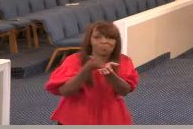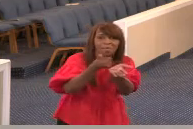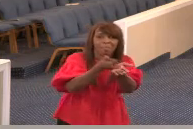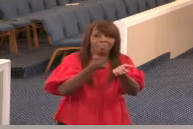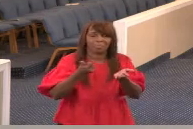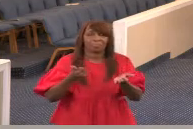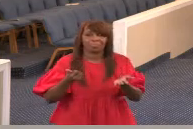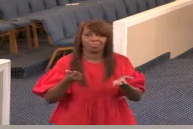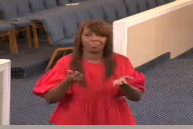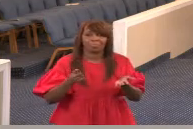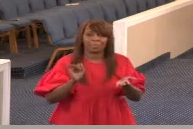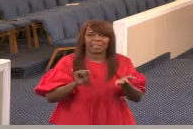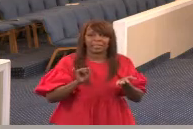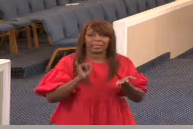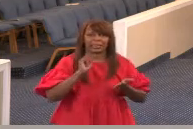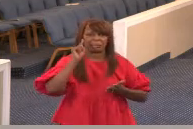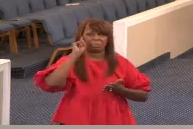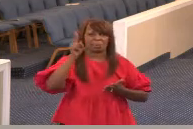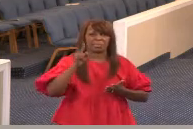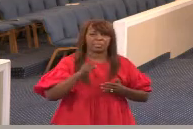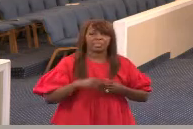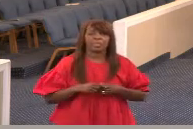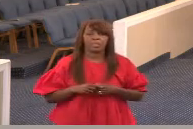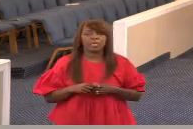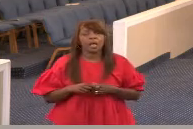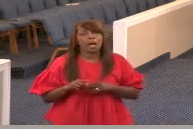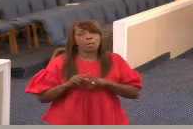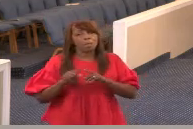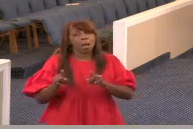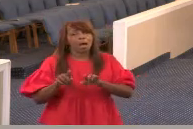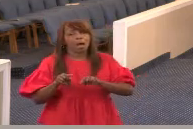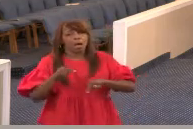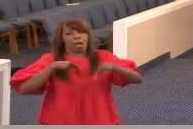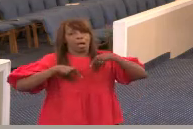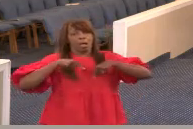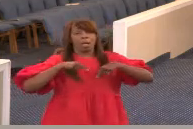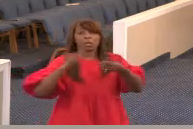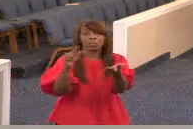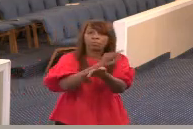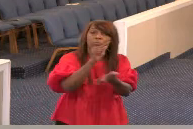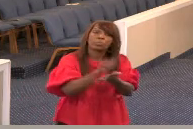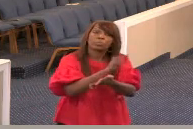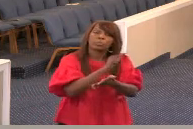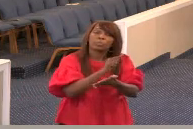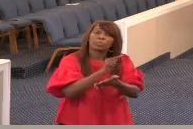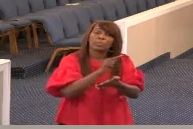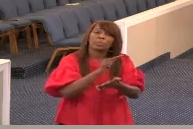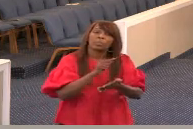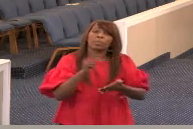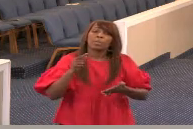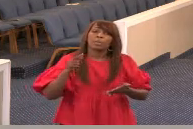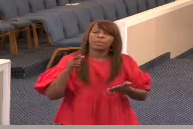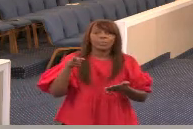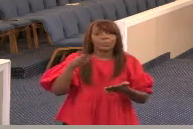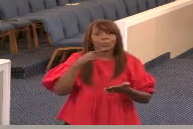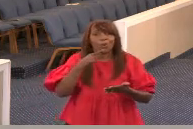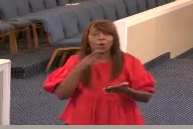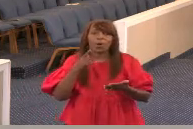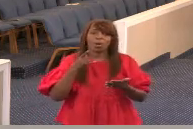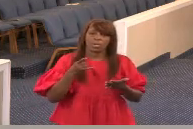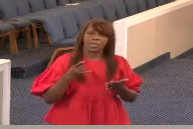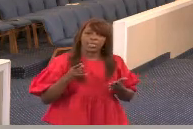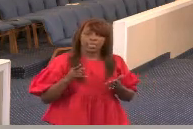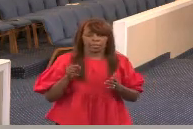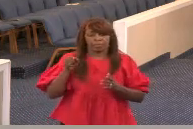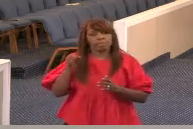However, in this text, party that has insight on